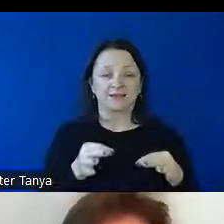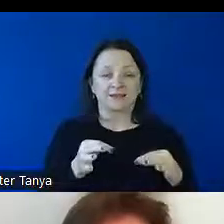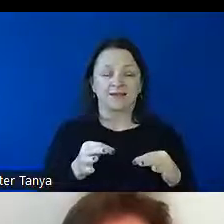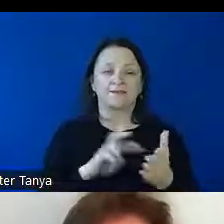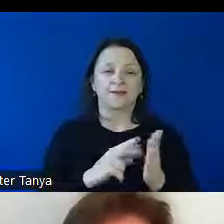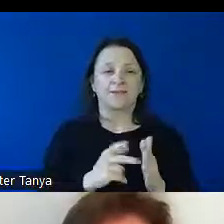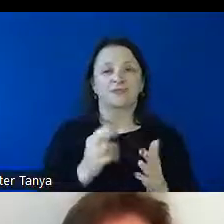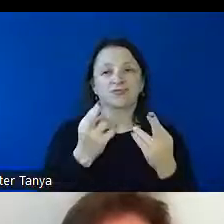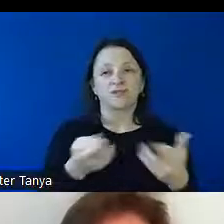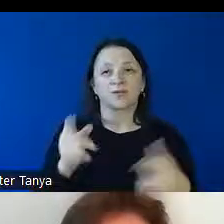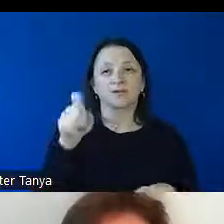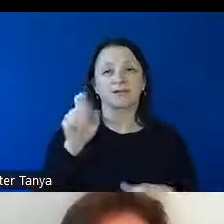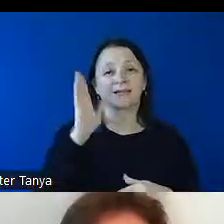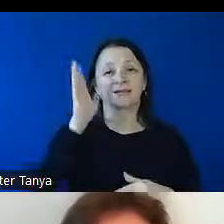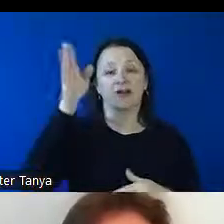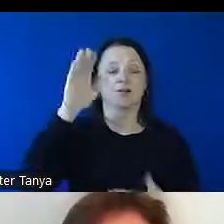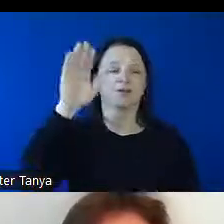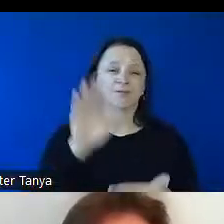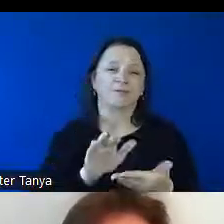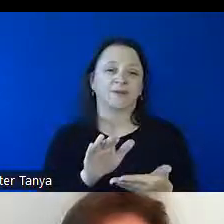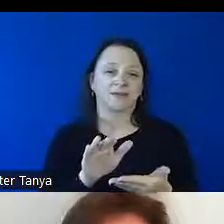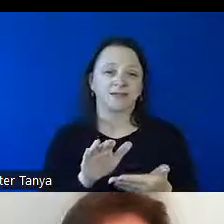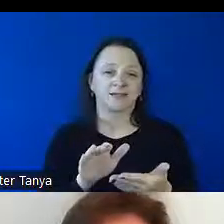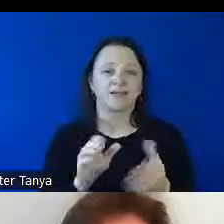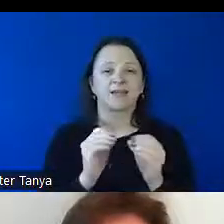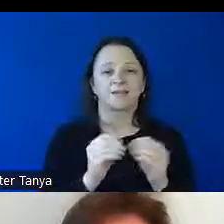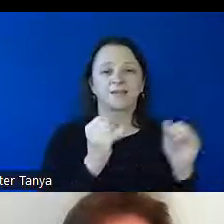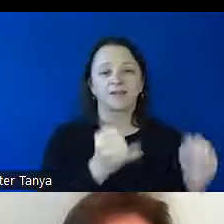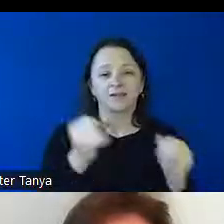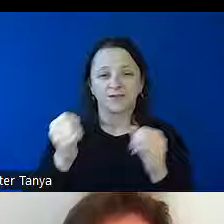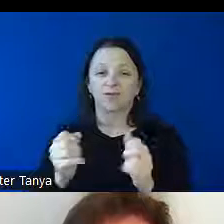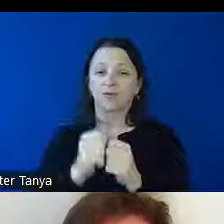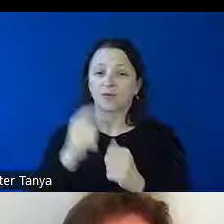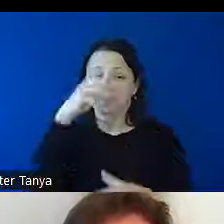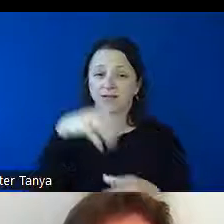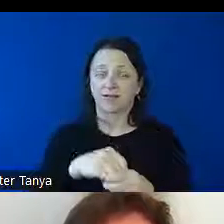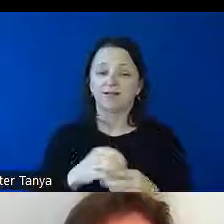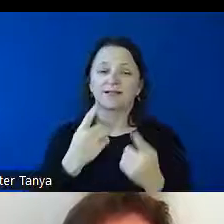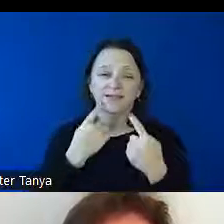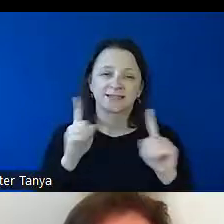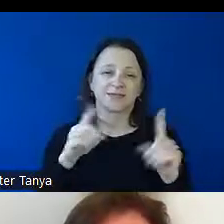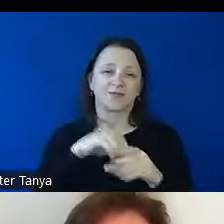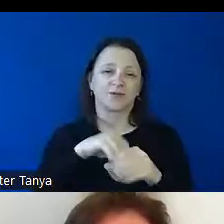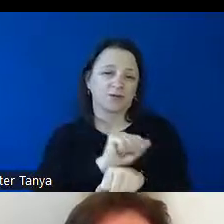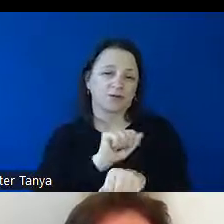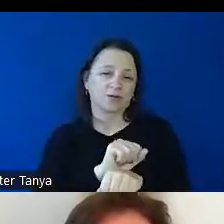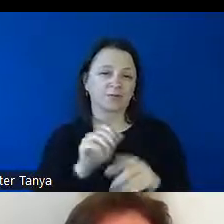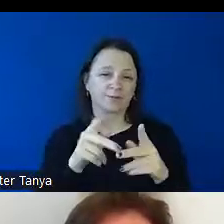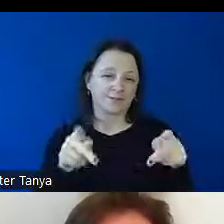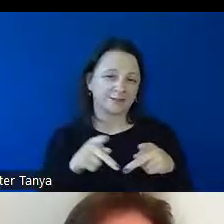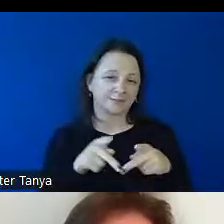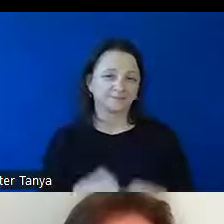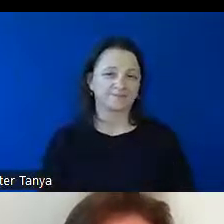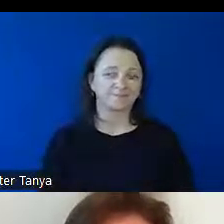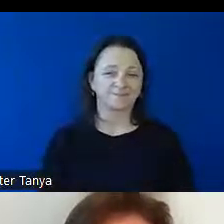in the future and have many, many more individuals with autism successful in the workforce.